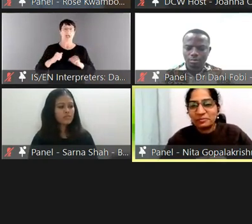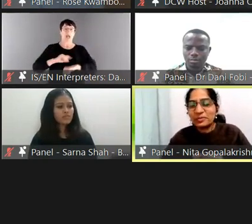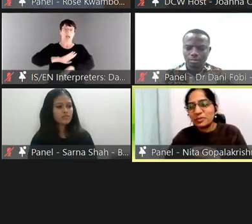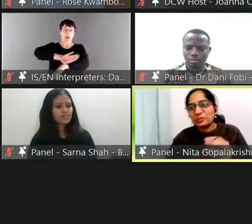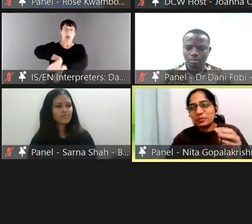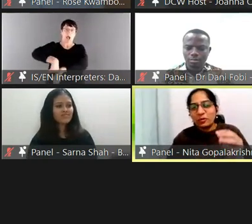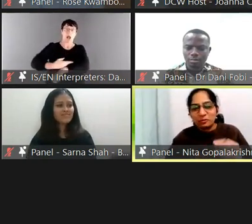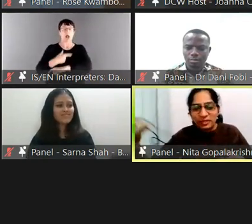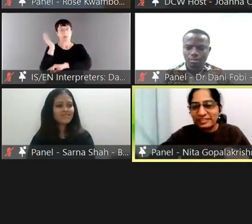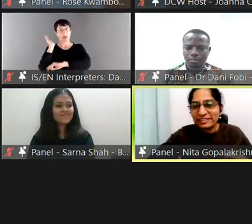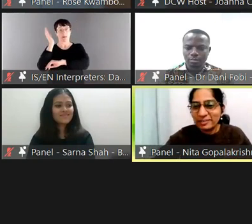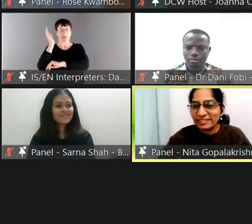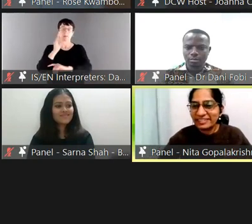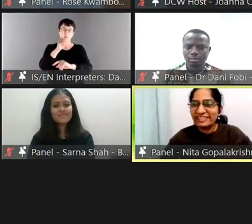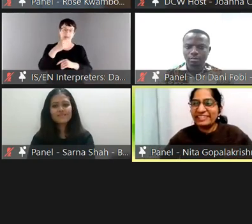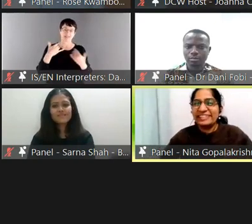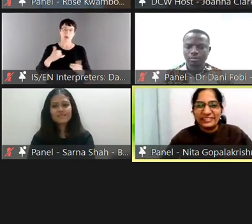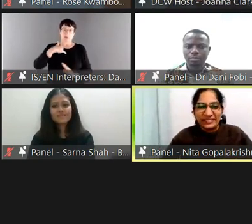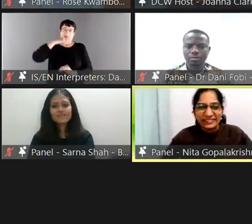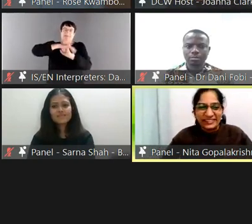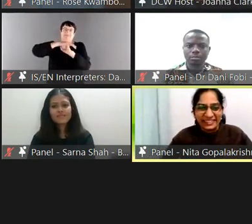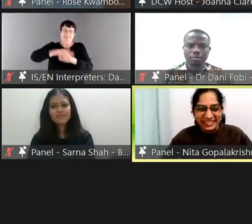now to call for the discussion.